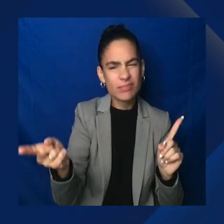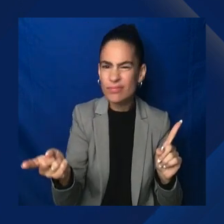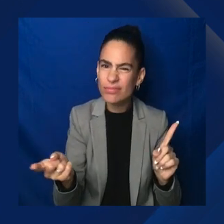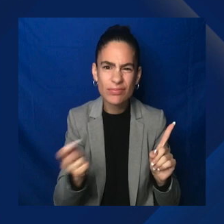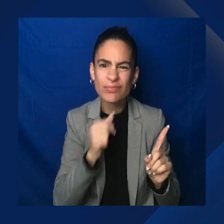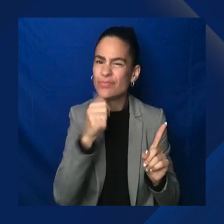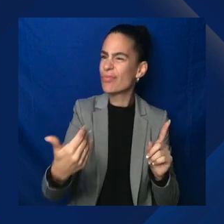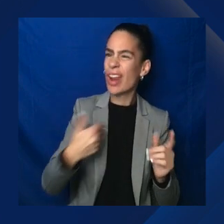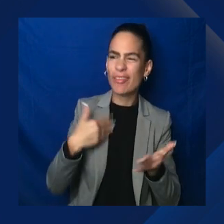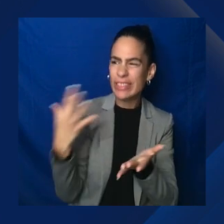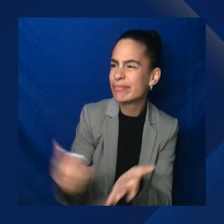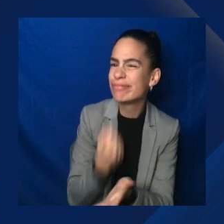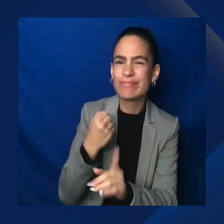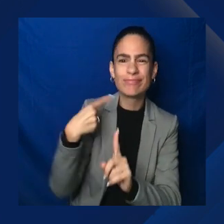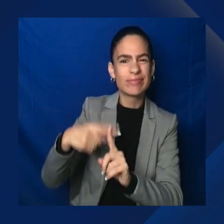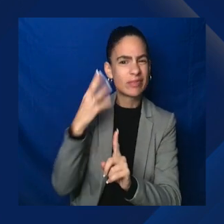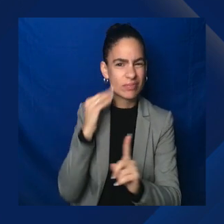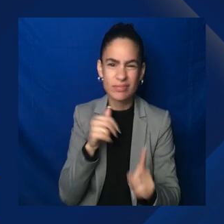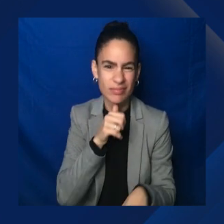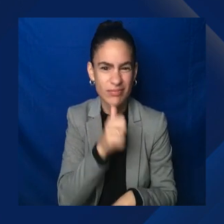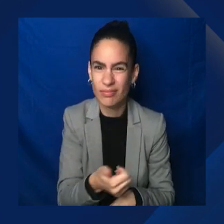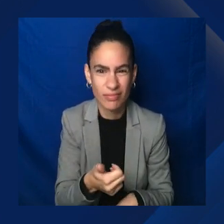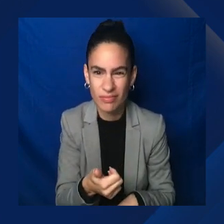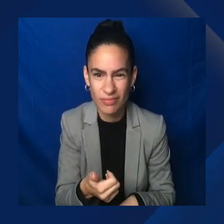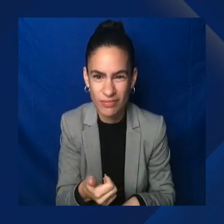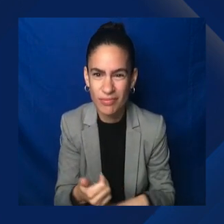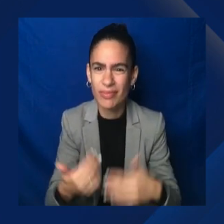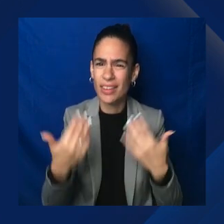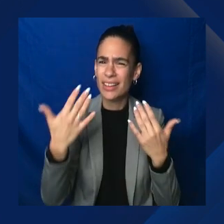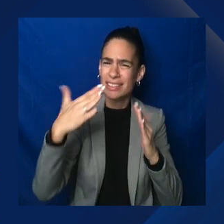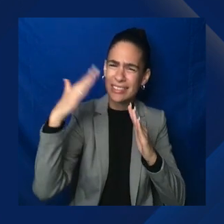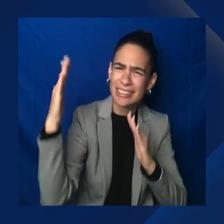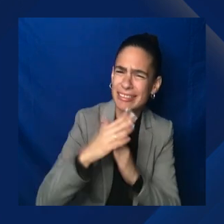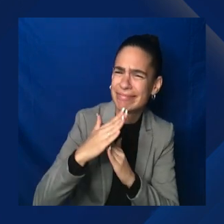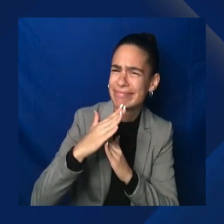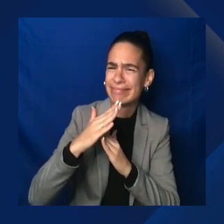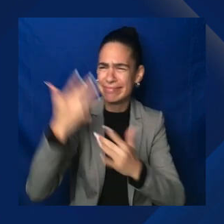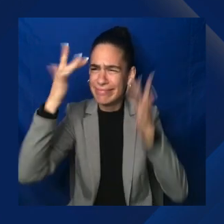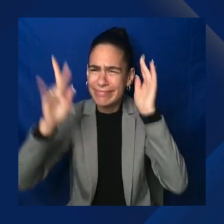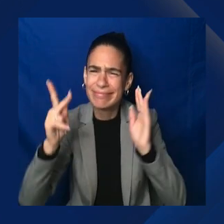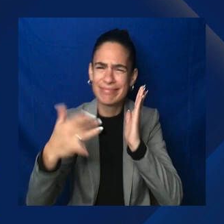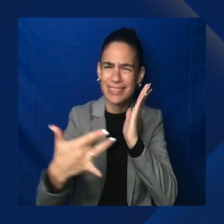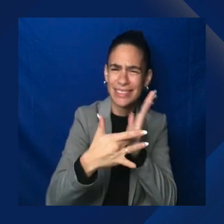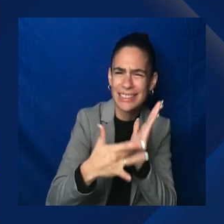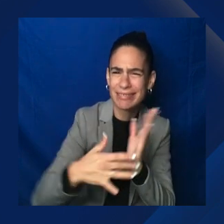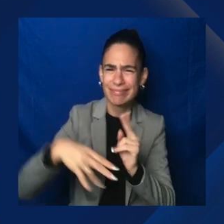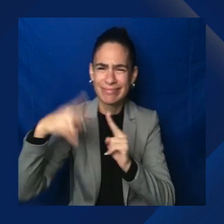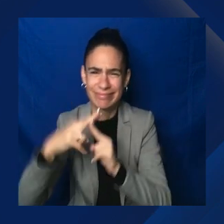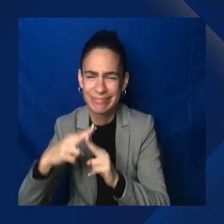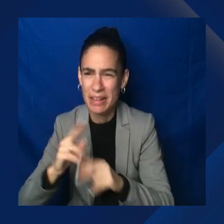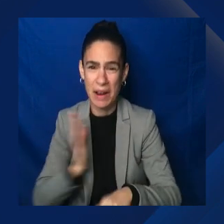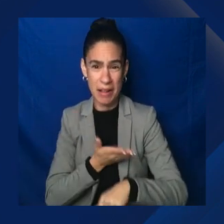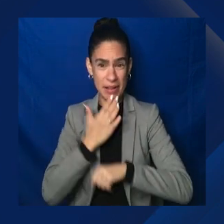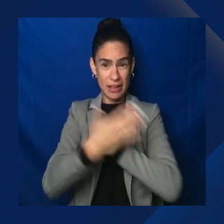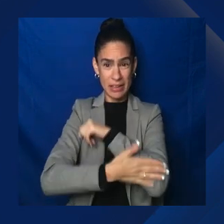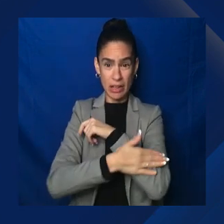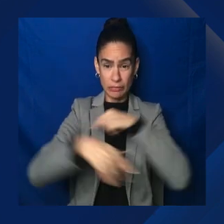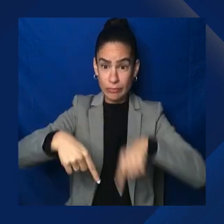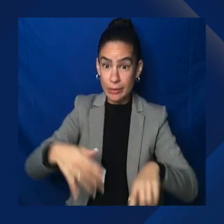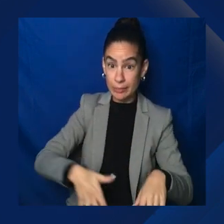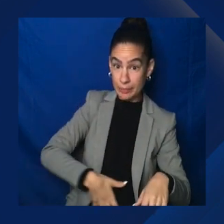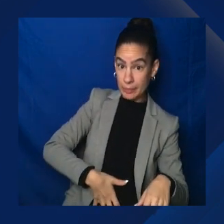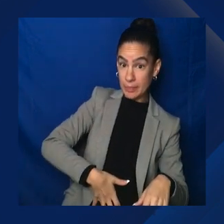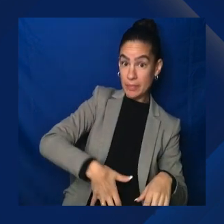With the best minds in technology, our nation's maternal mortality rate remains higher than most